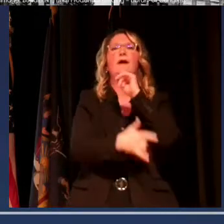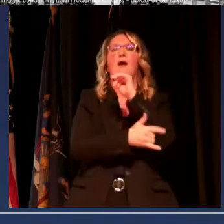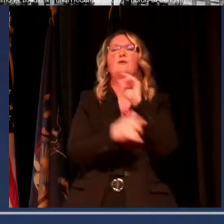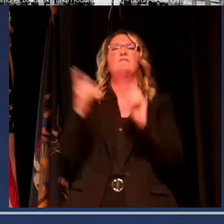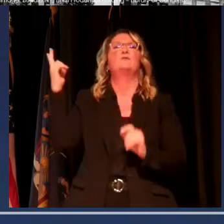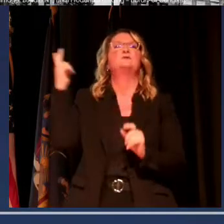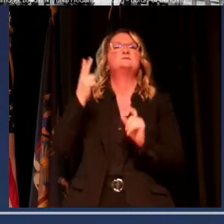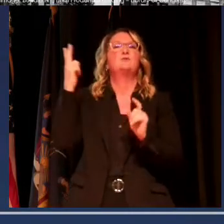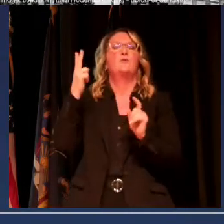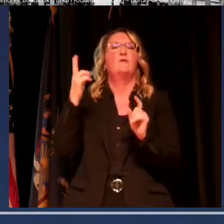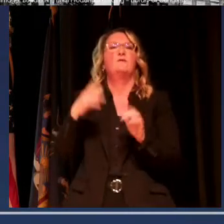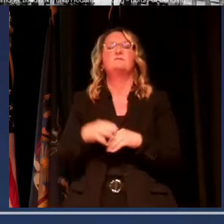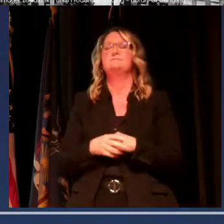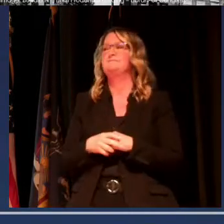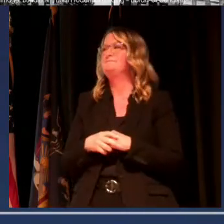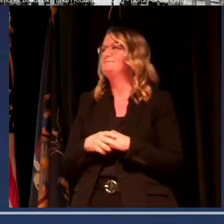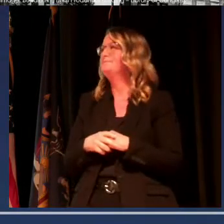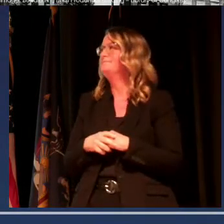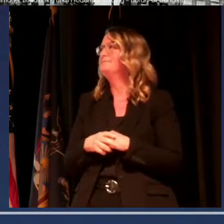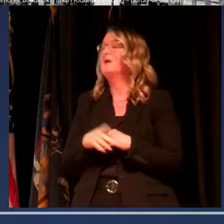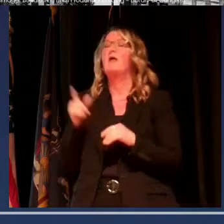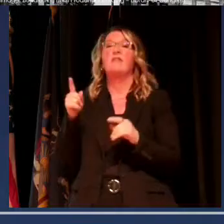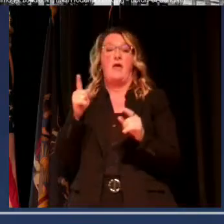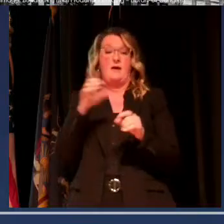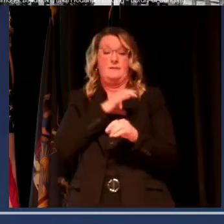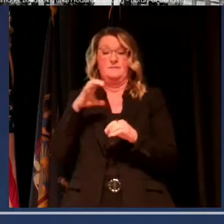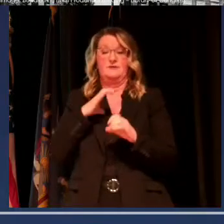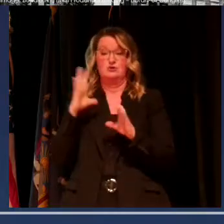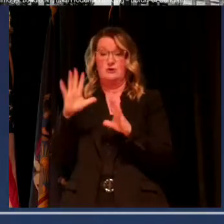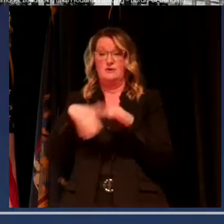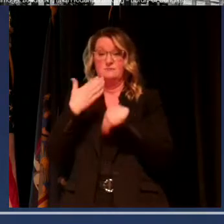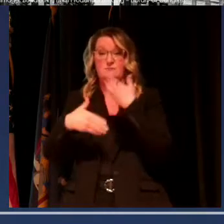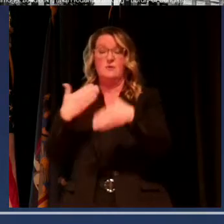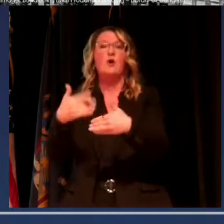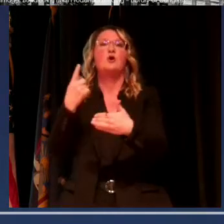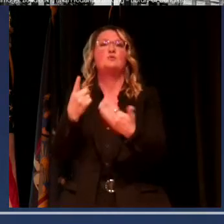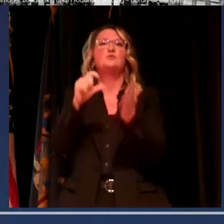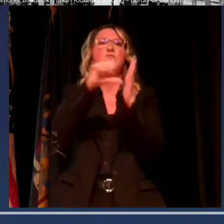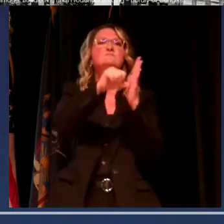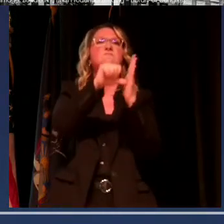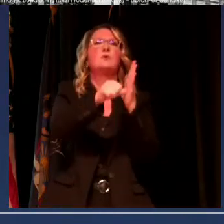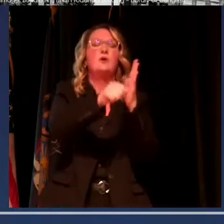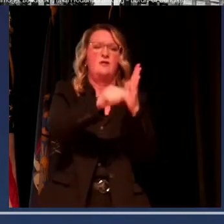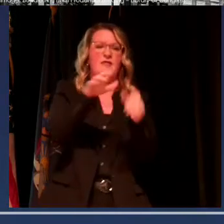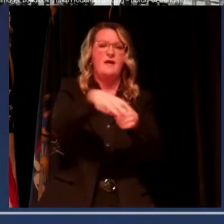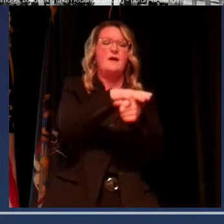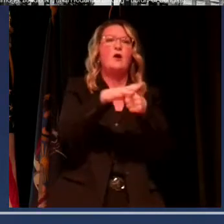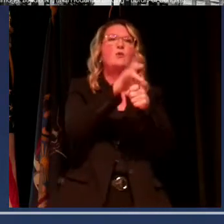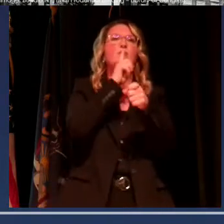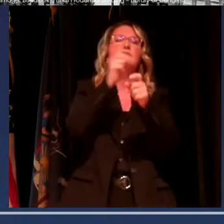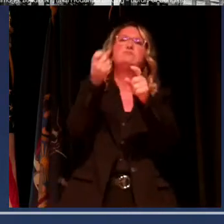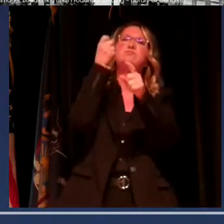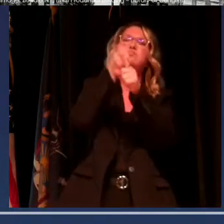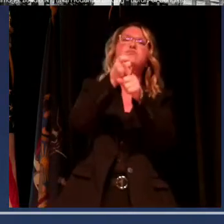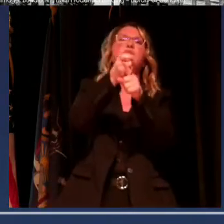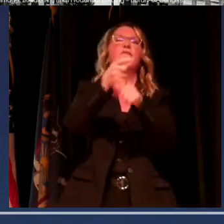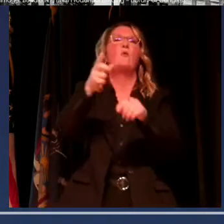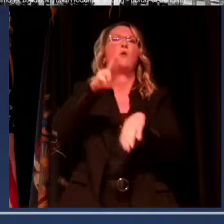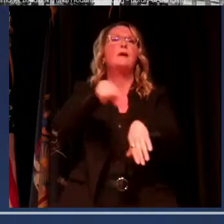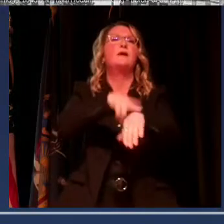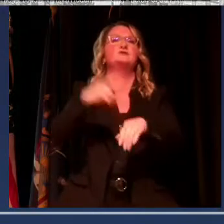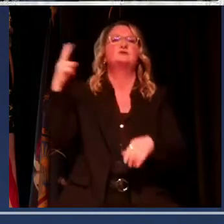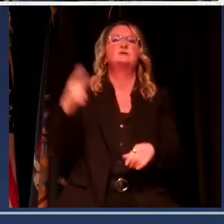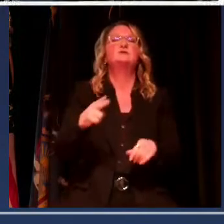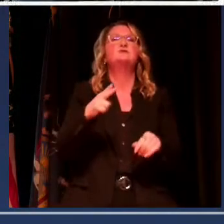Commission. Over the past year, the Commission has worked to highlight our region's profound impact on our nation's history. From